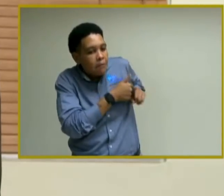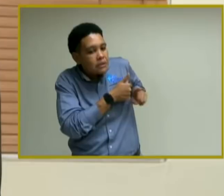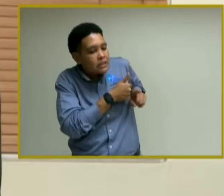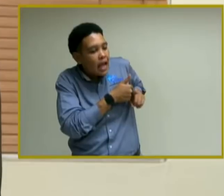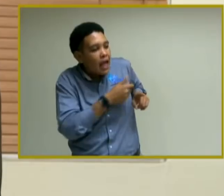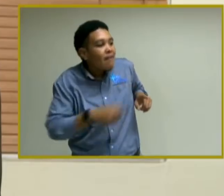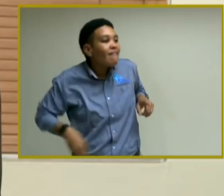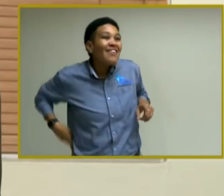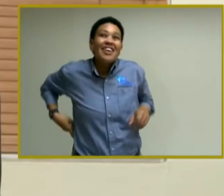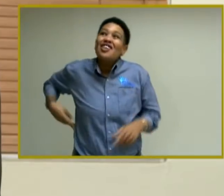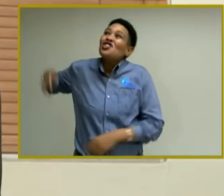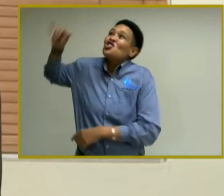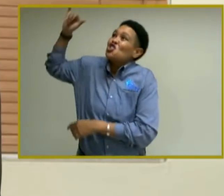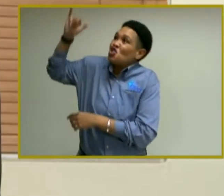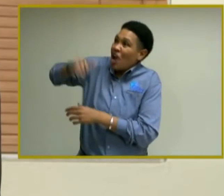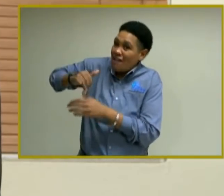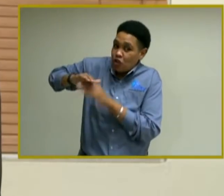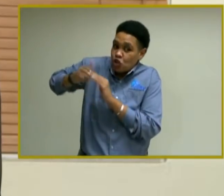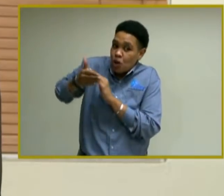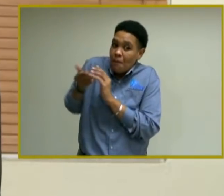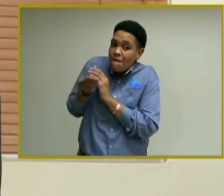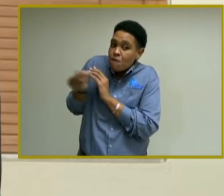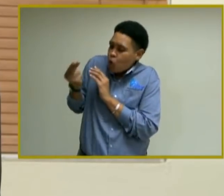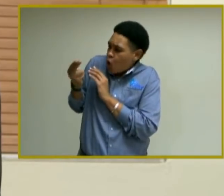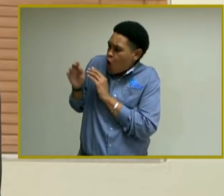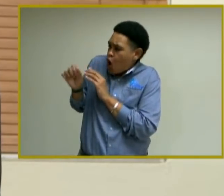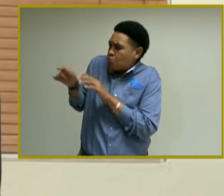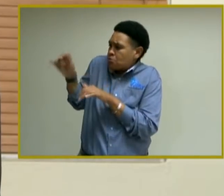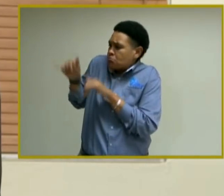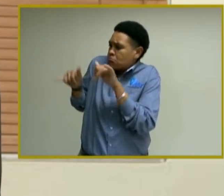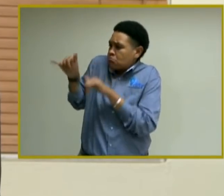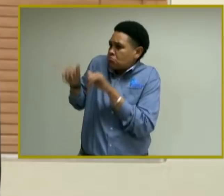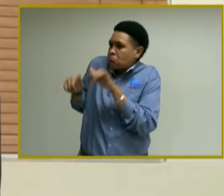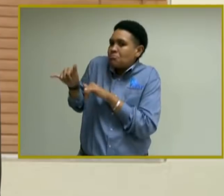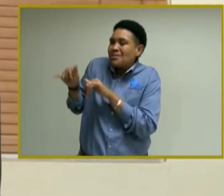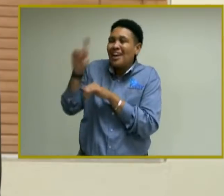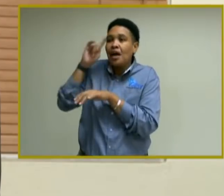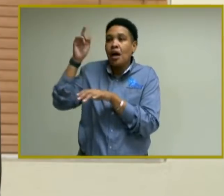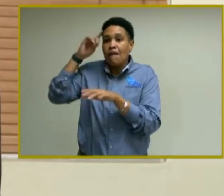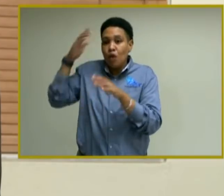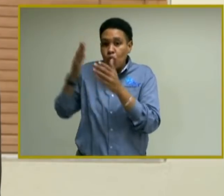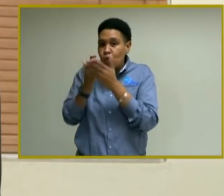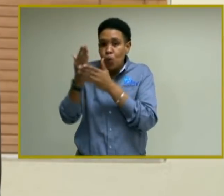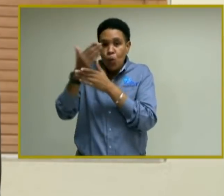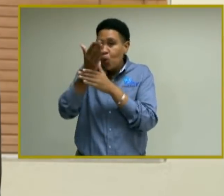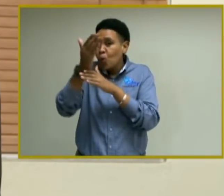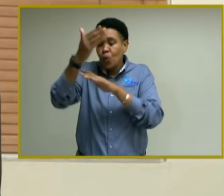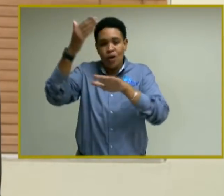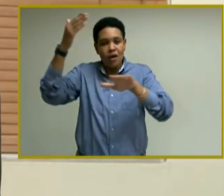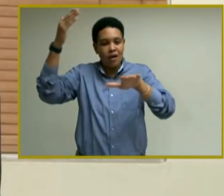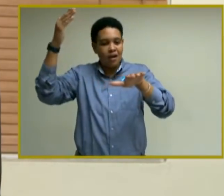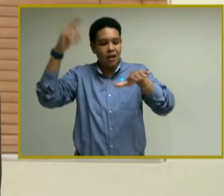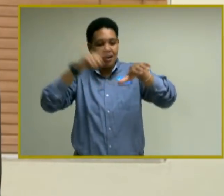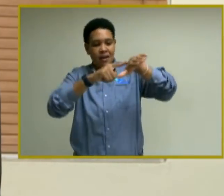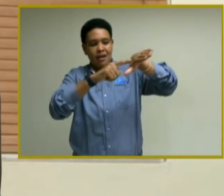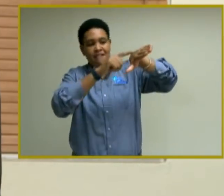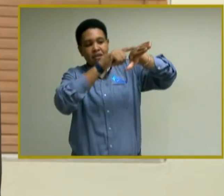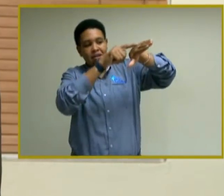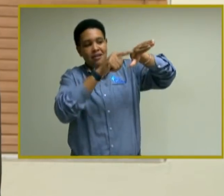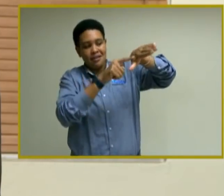come to Jamaica, there are few travel hubs that really brings in the majority of the traffic into